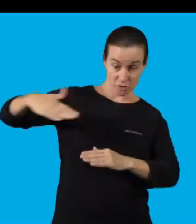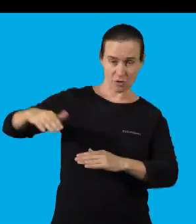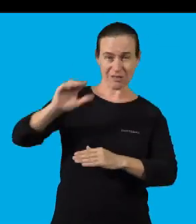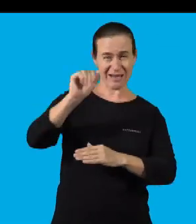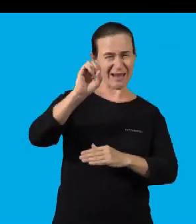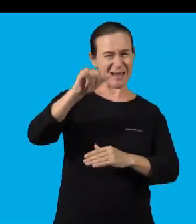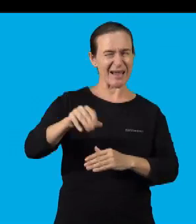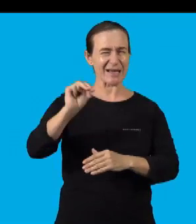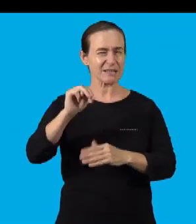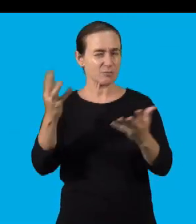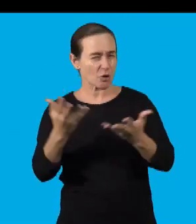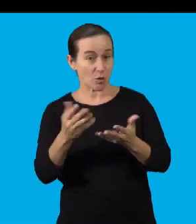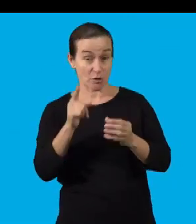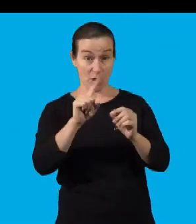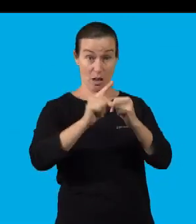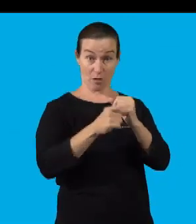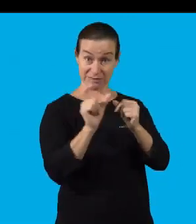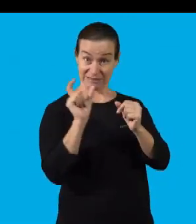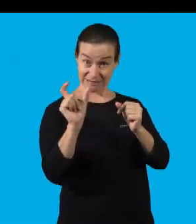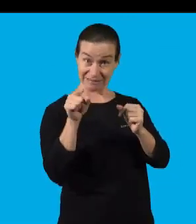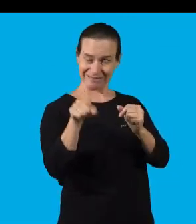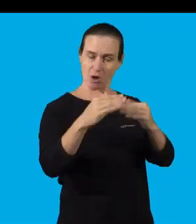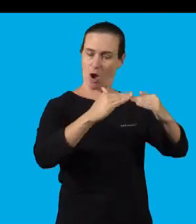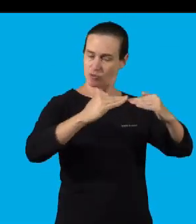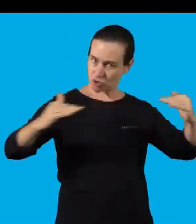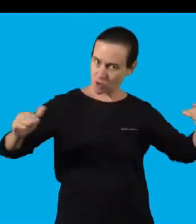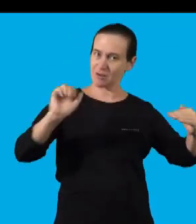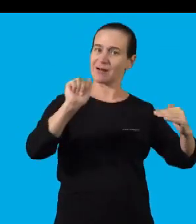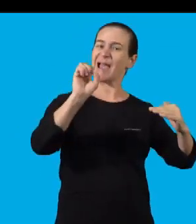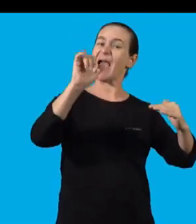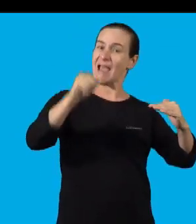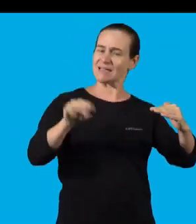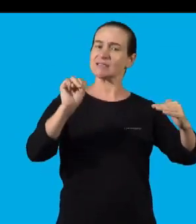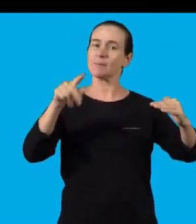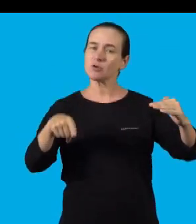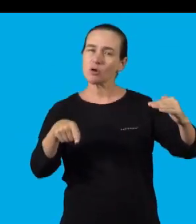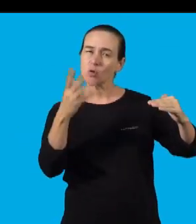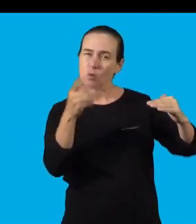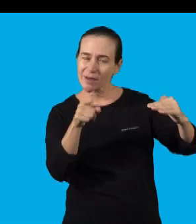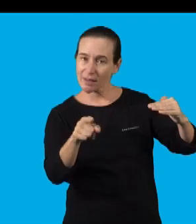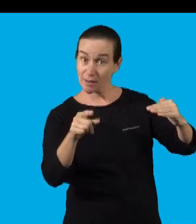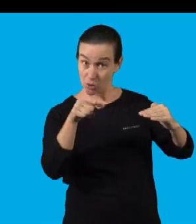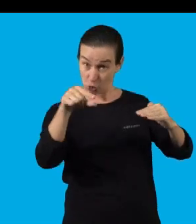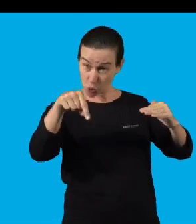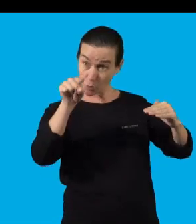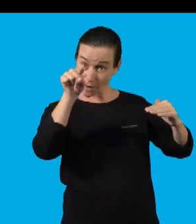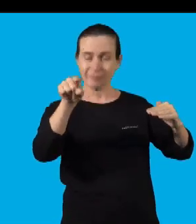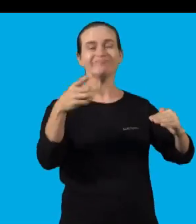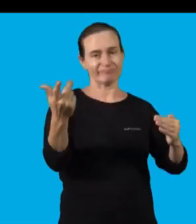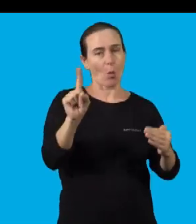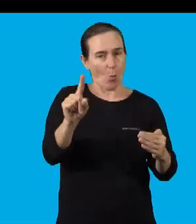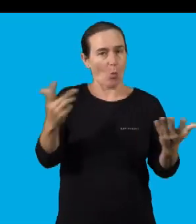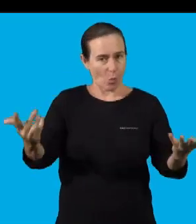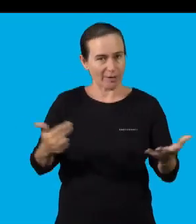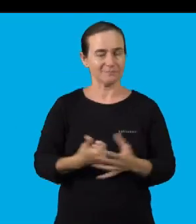horizontal asymptote is placed, because that q represents the horizontal asymptote. And look at where it is placed. Of course, we can see that the value of